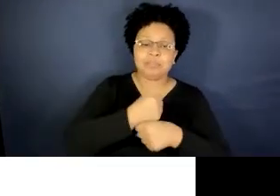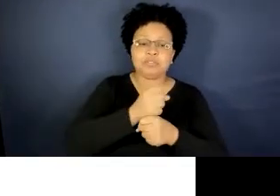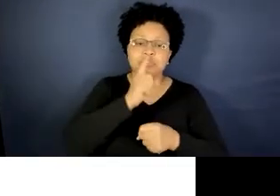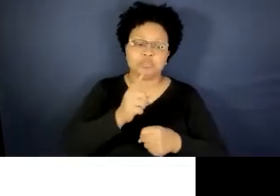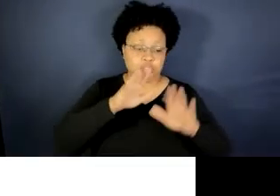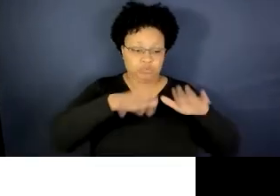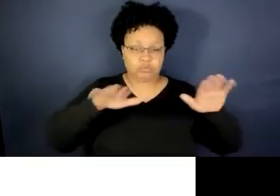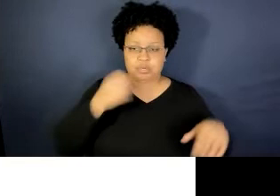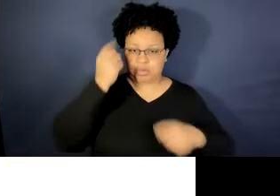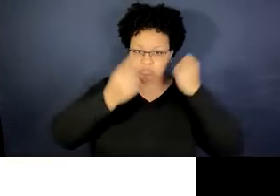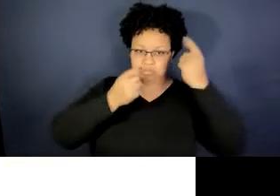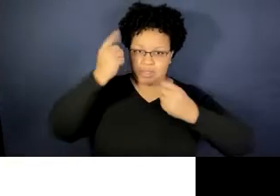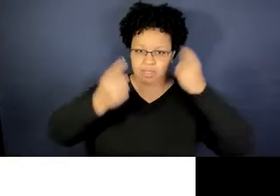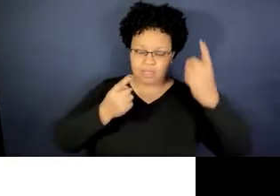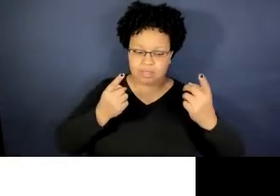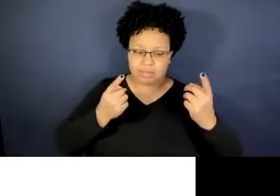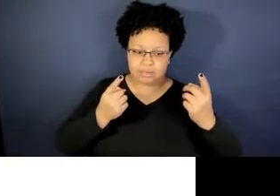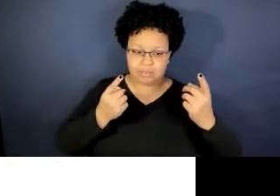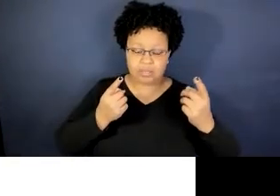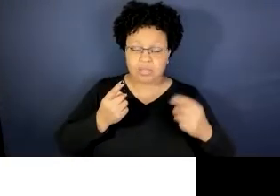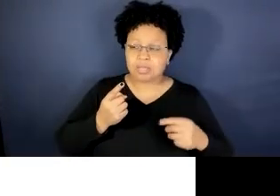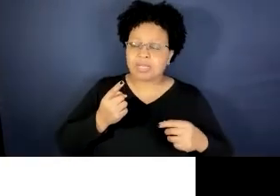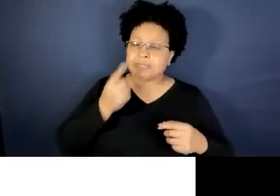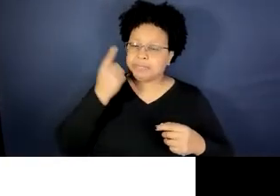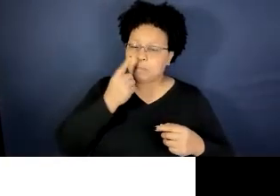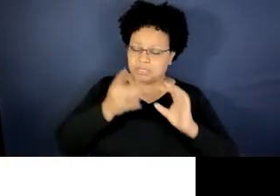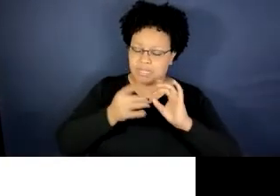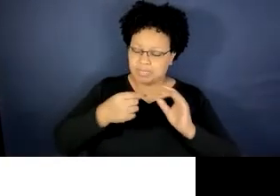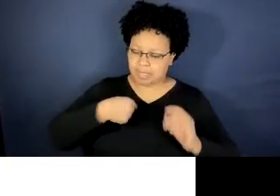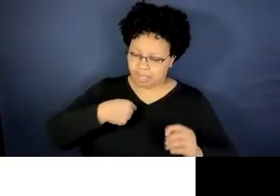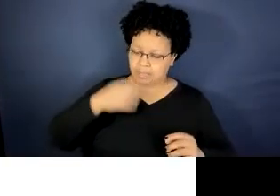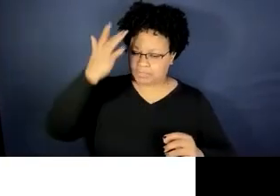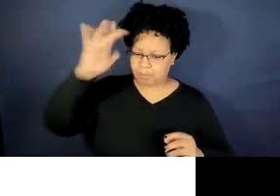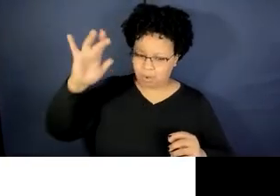that when somebody says that you are smart,